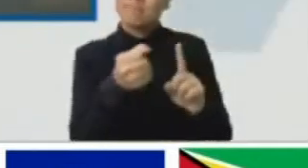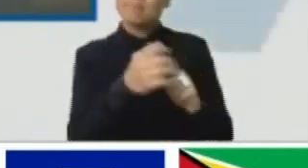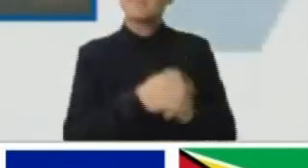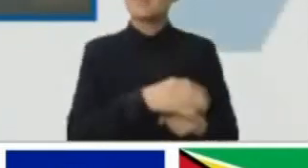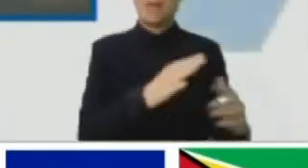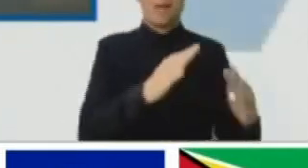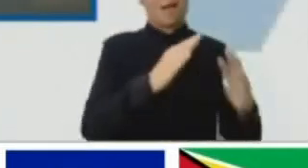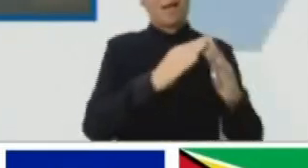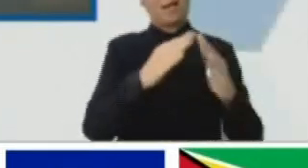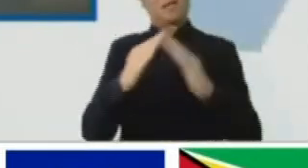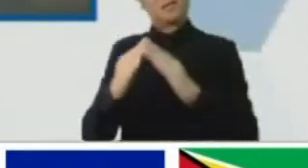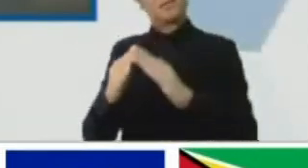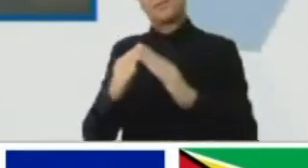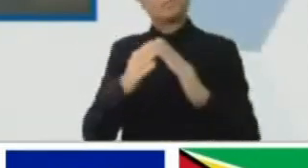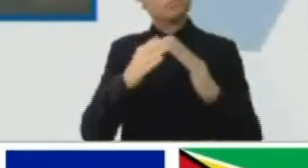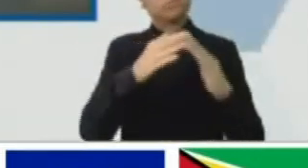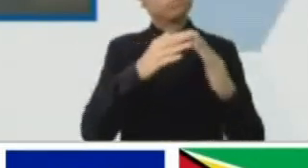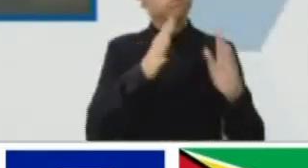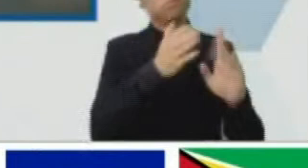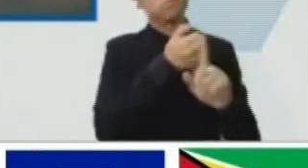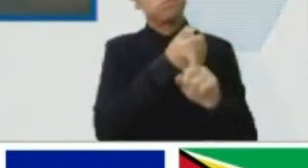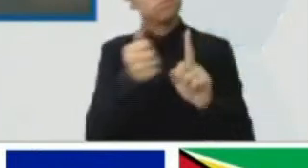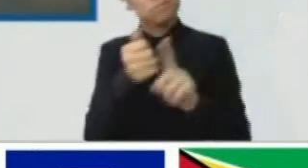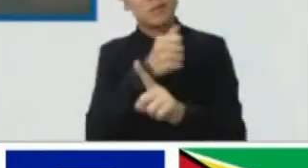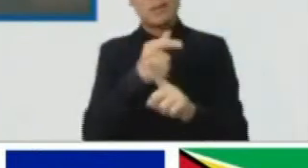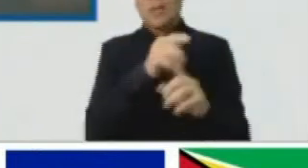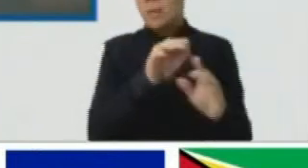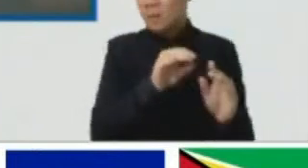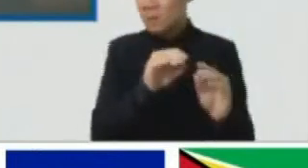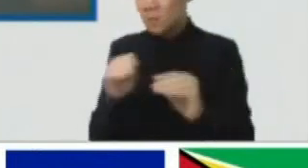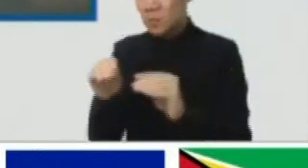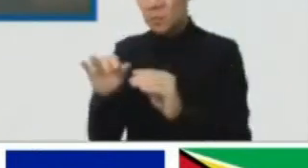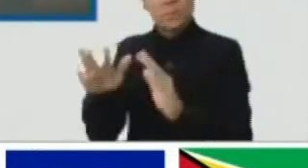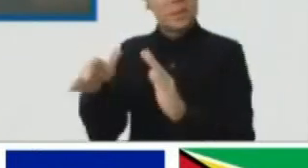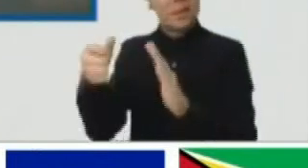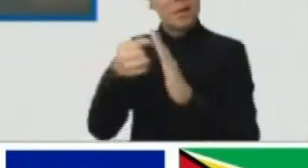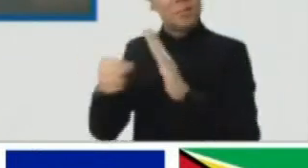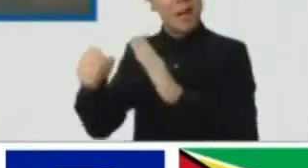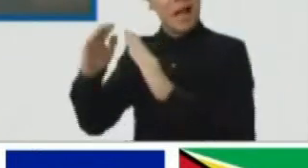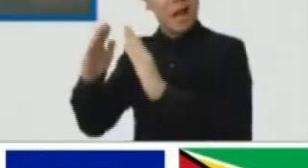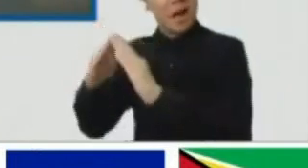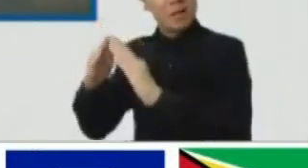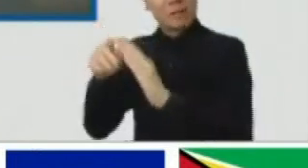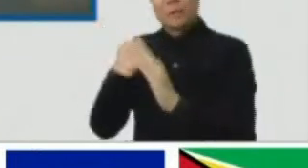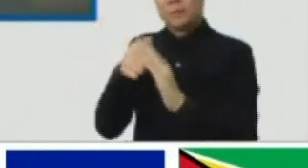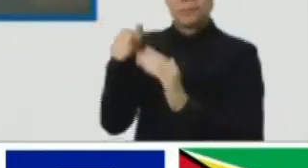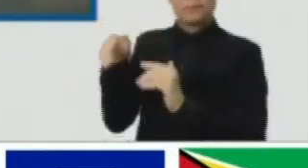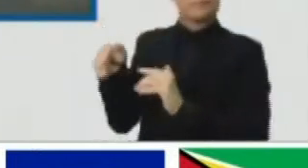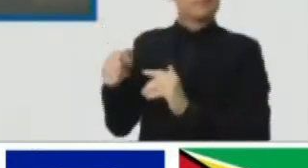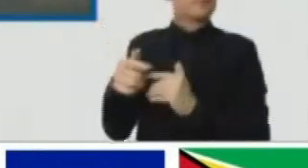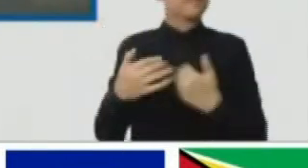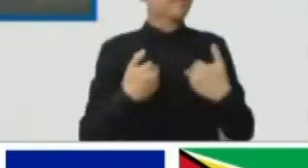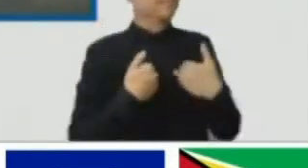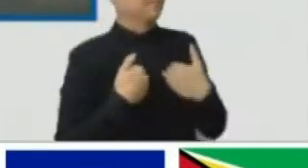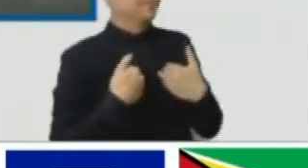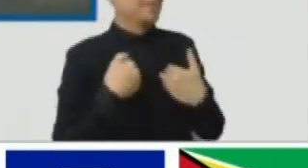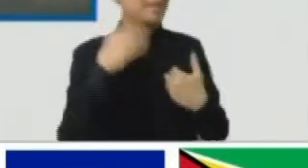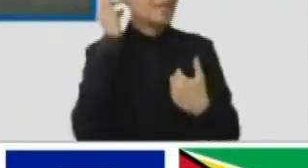who are more likely to go to shelters after a disaster, and therefore are more vulnerable to